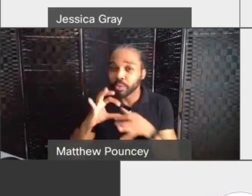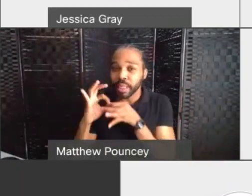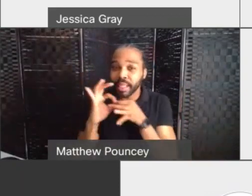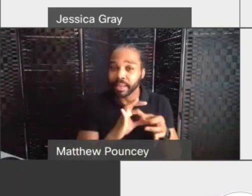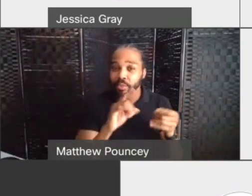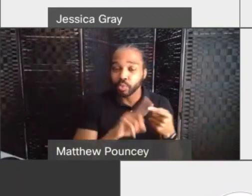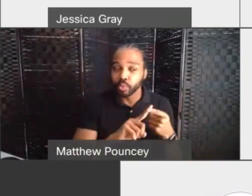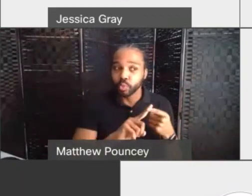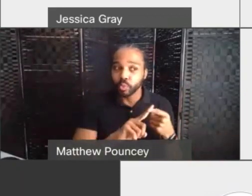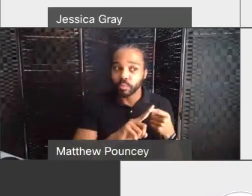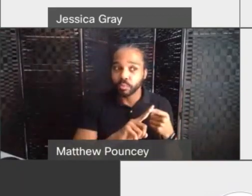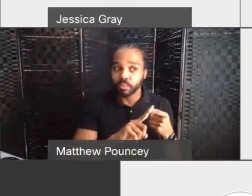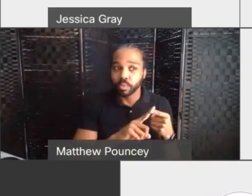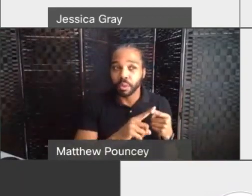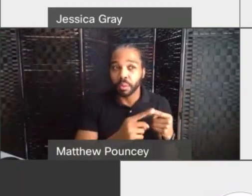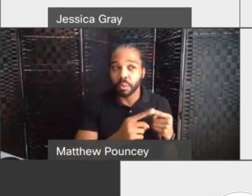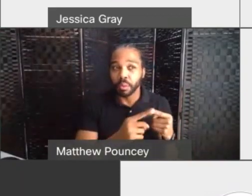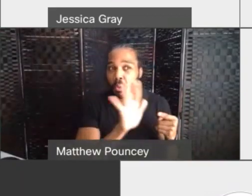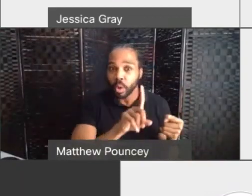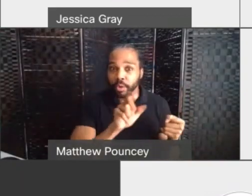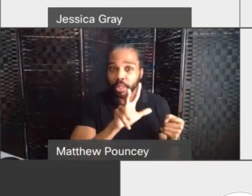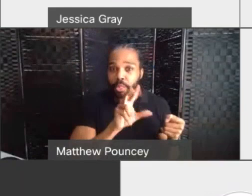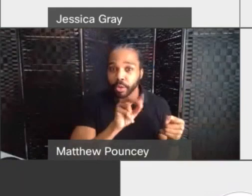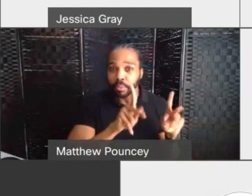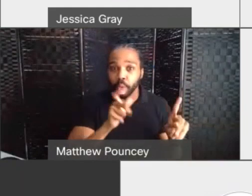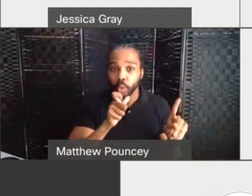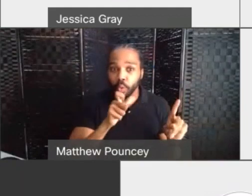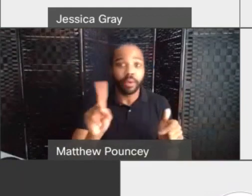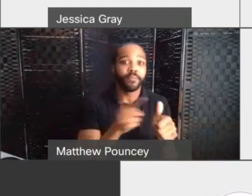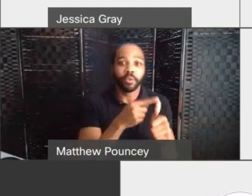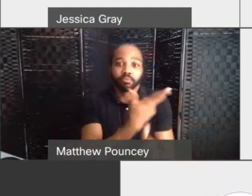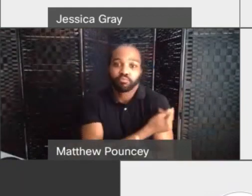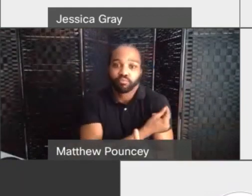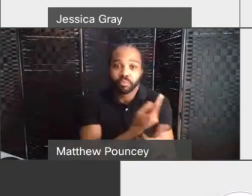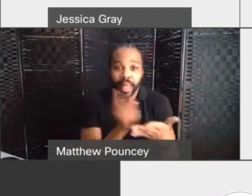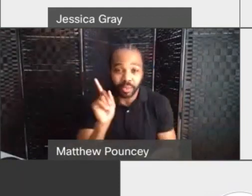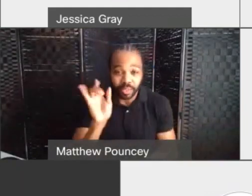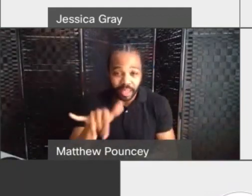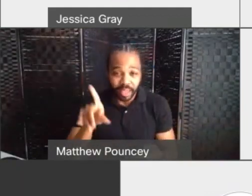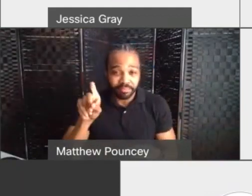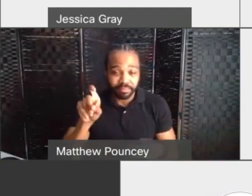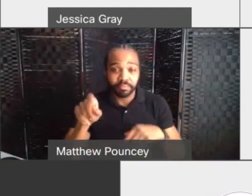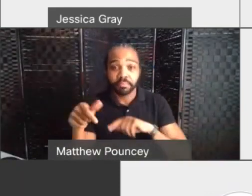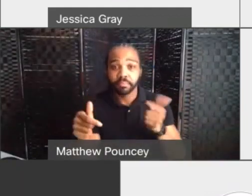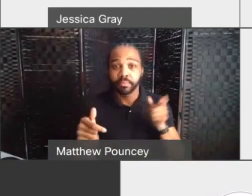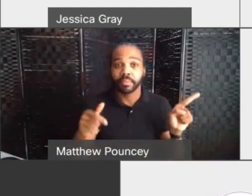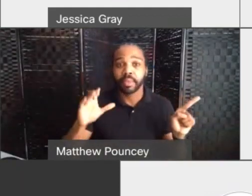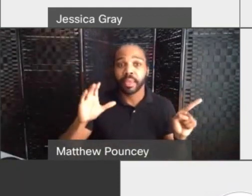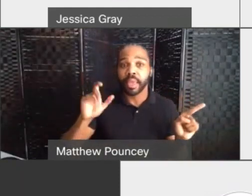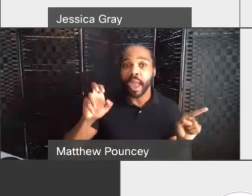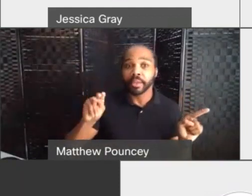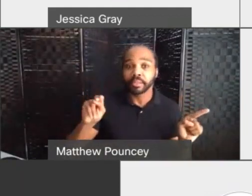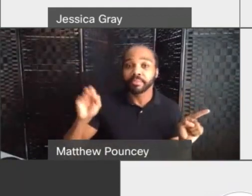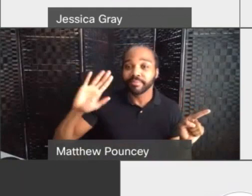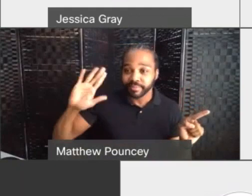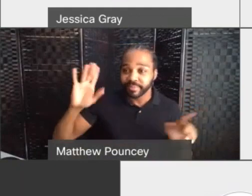the approximately 130 people who got their first dose last week. Karen? Yes. Hi, everybody. The short